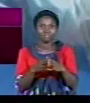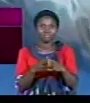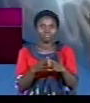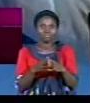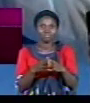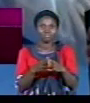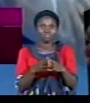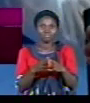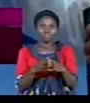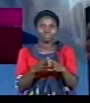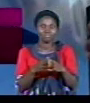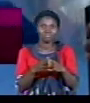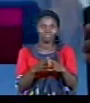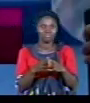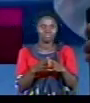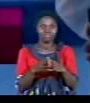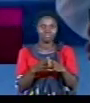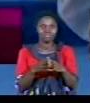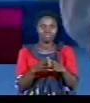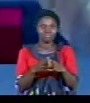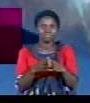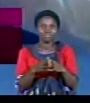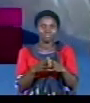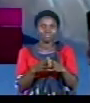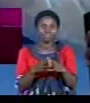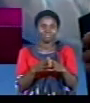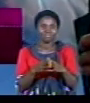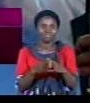No, wait. Wait. Close it. Do like this.